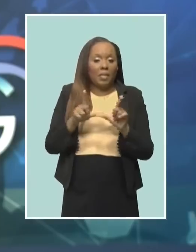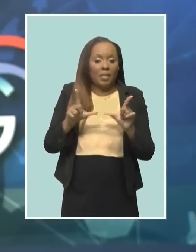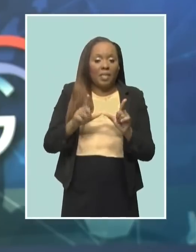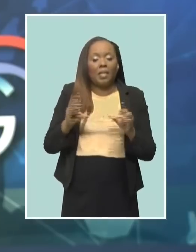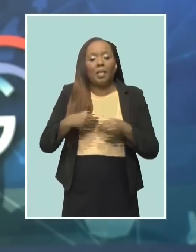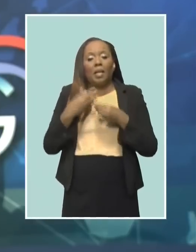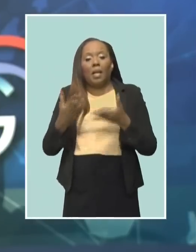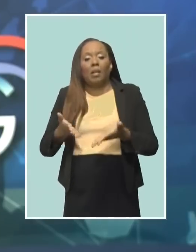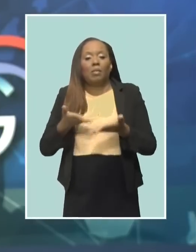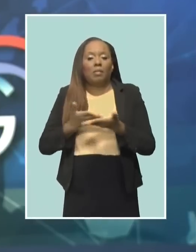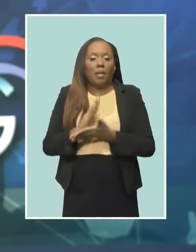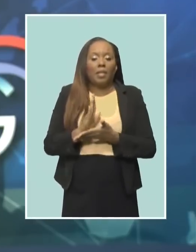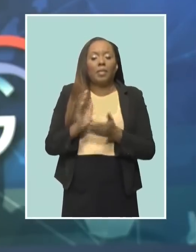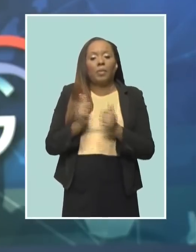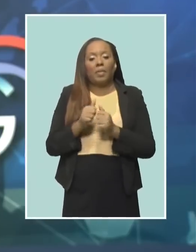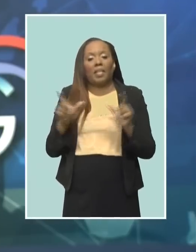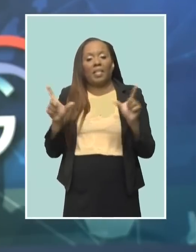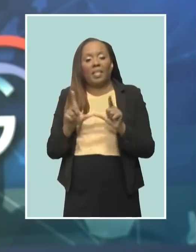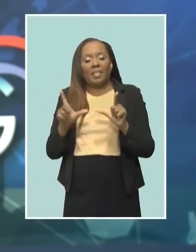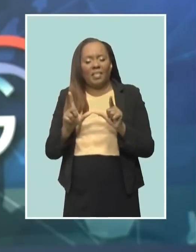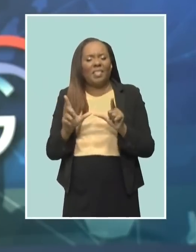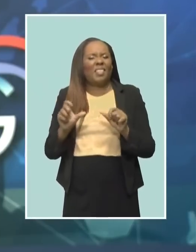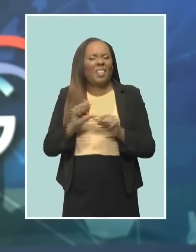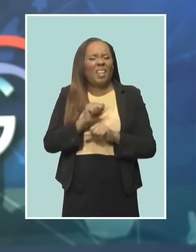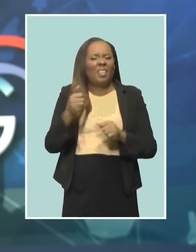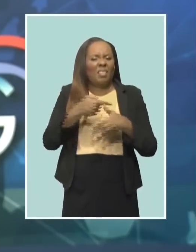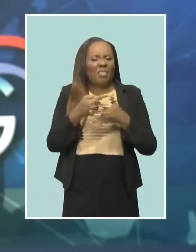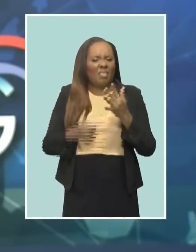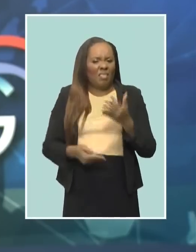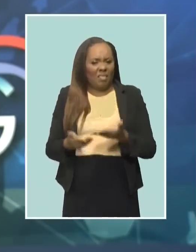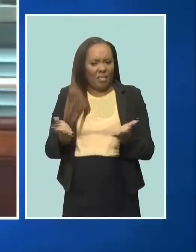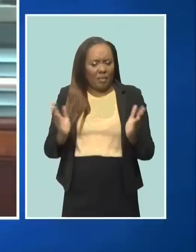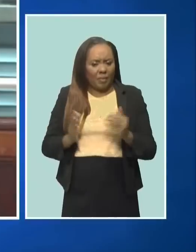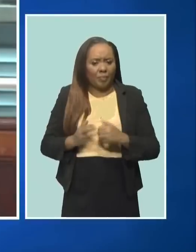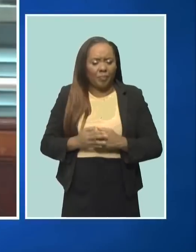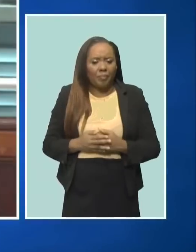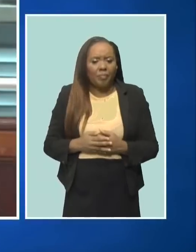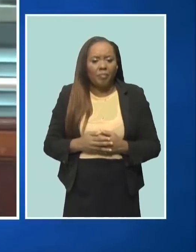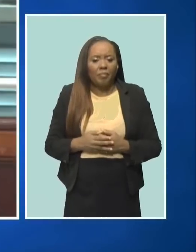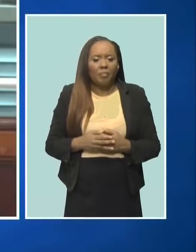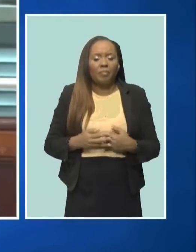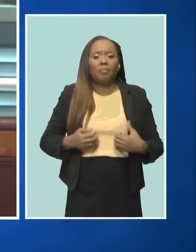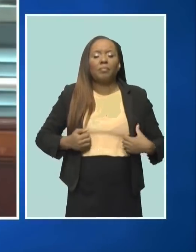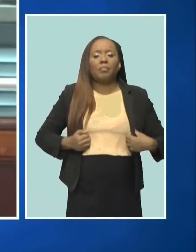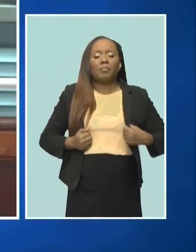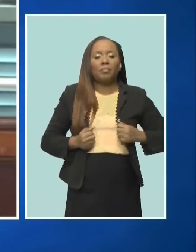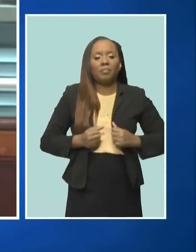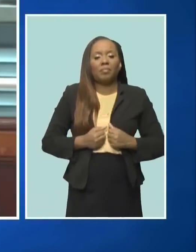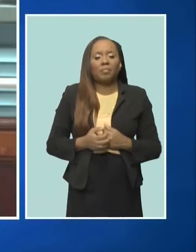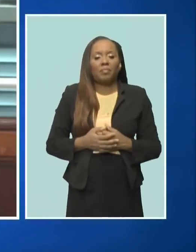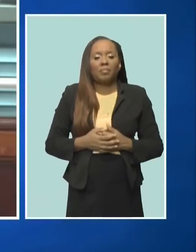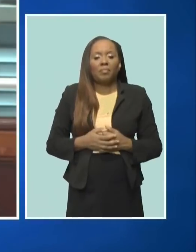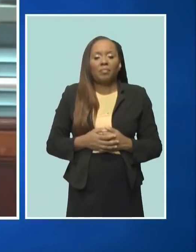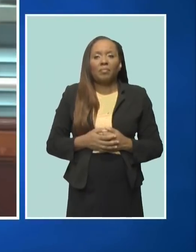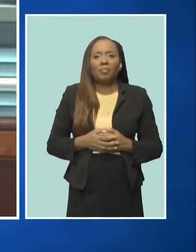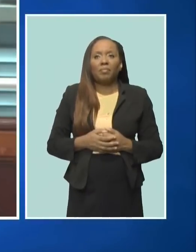assigns rights under license, among other things. So it has strengthened the hand of